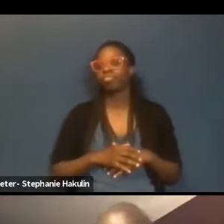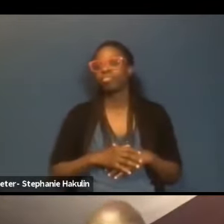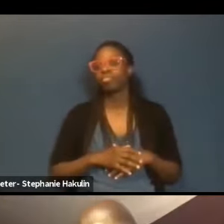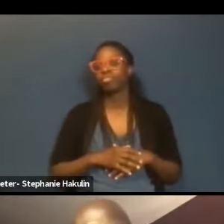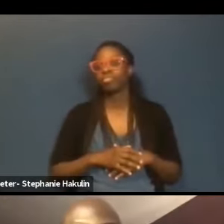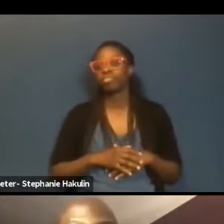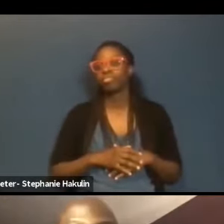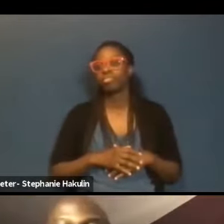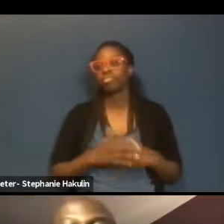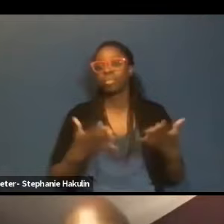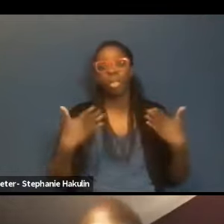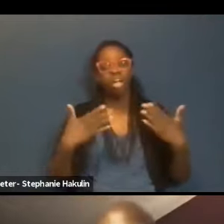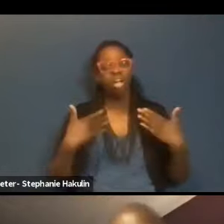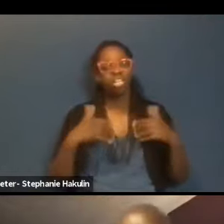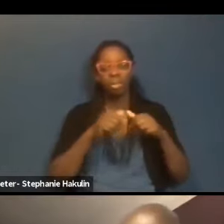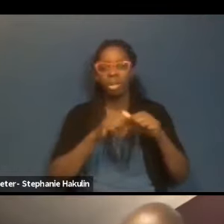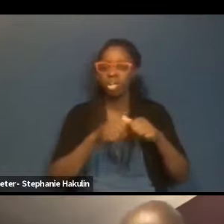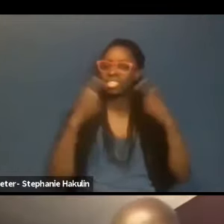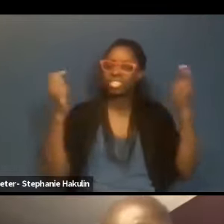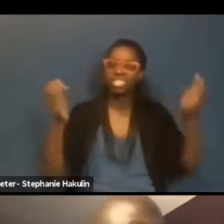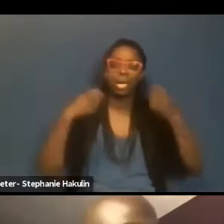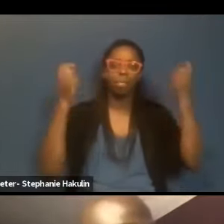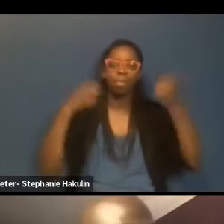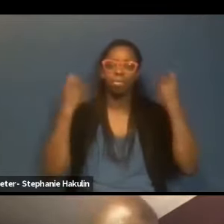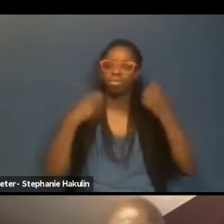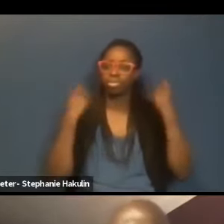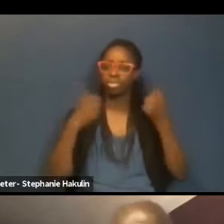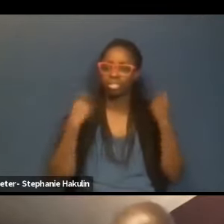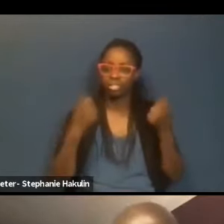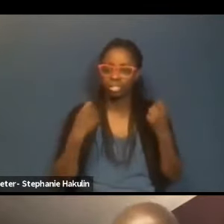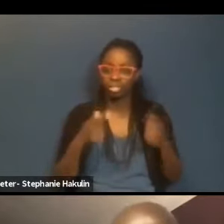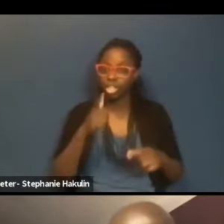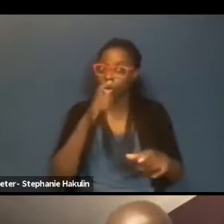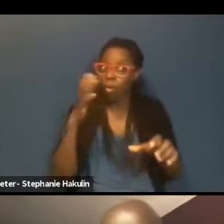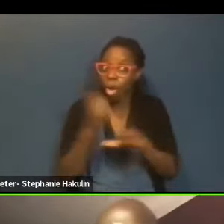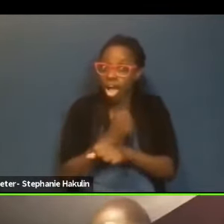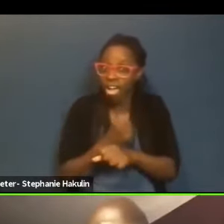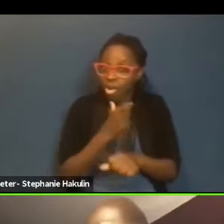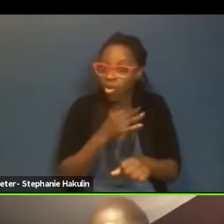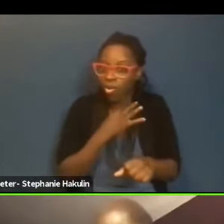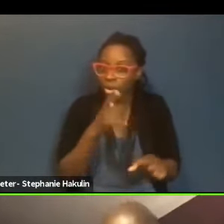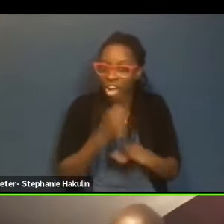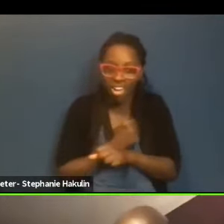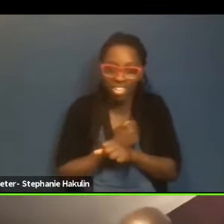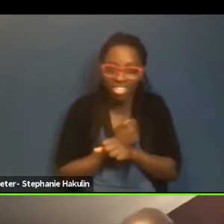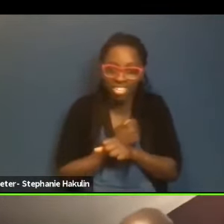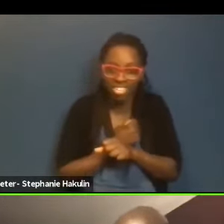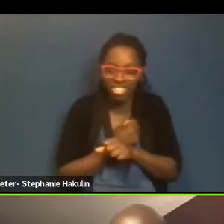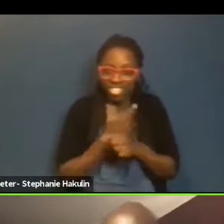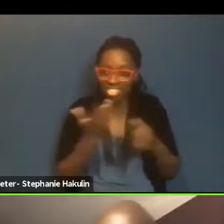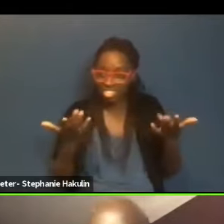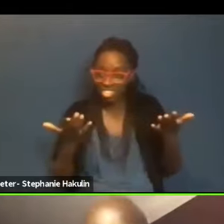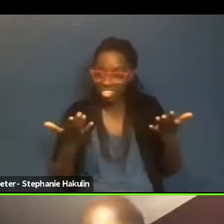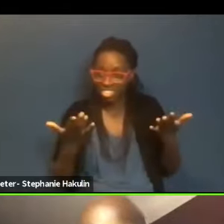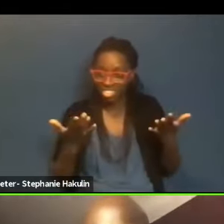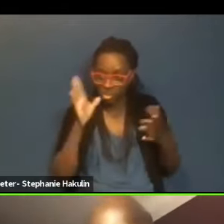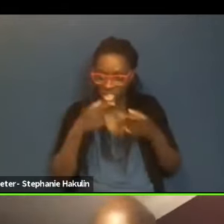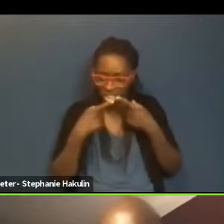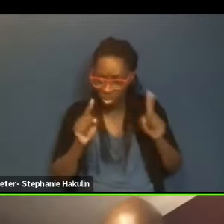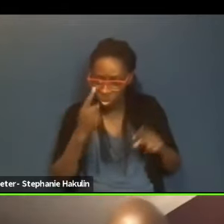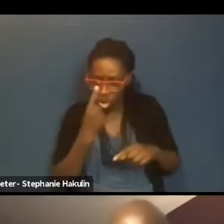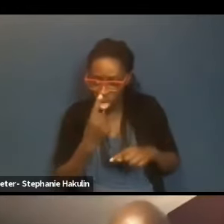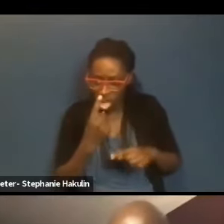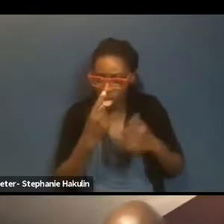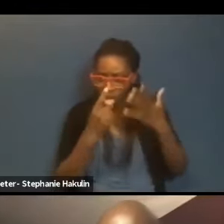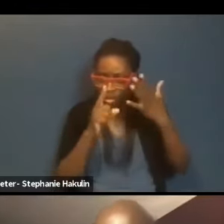no further ado, who won? Listen, man, am I just announcing one or I'm going four through one? Am I being